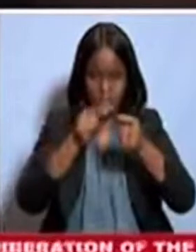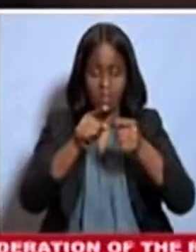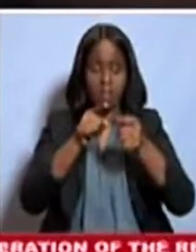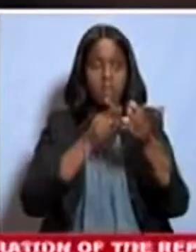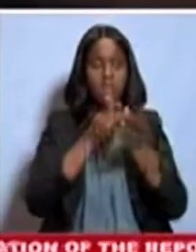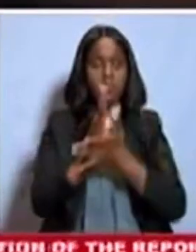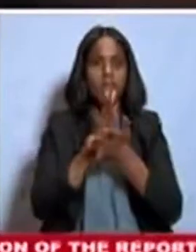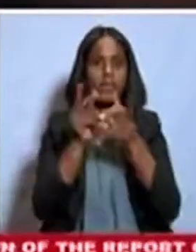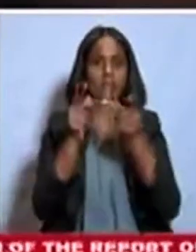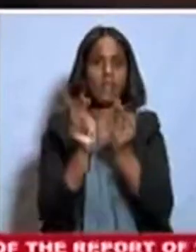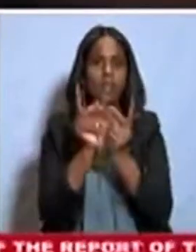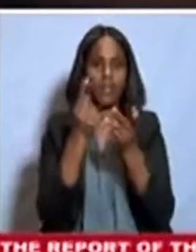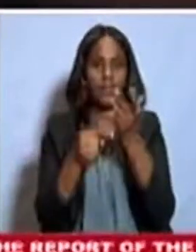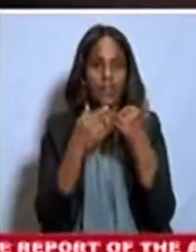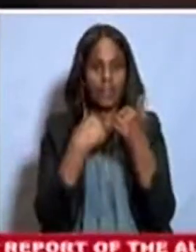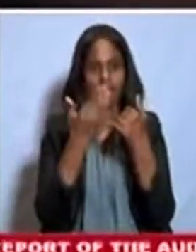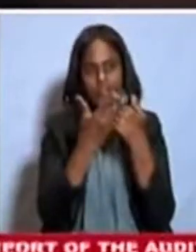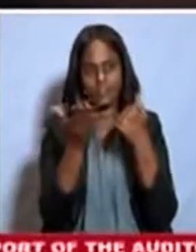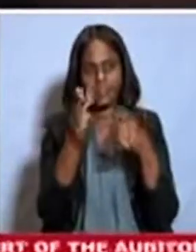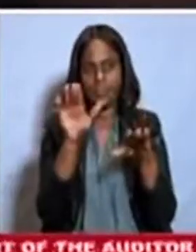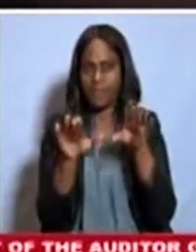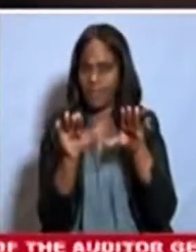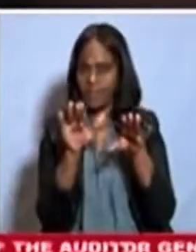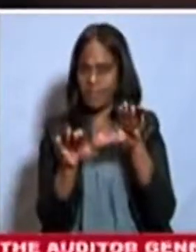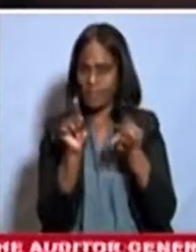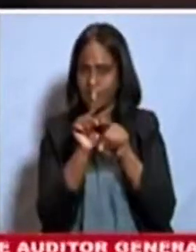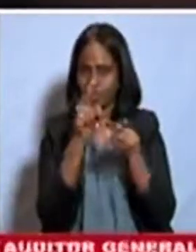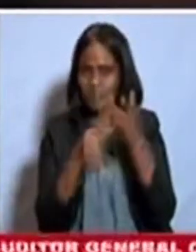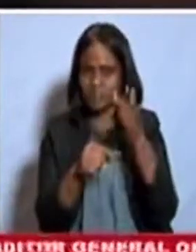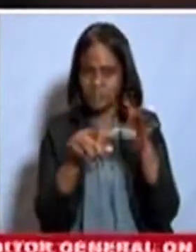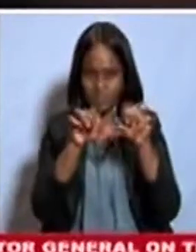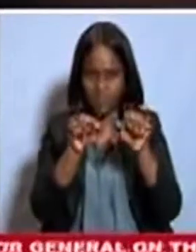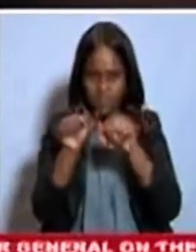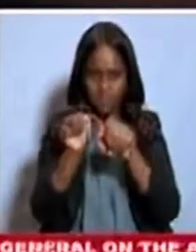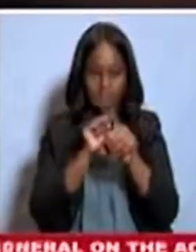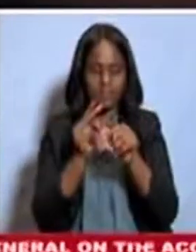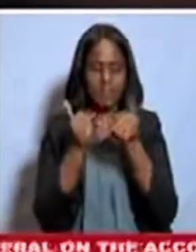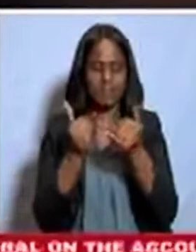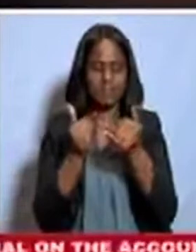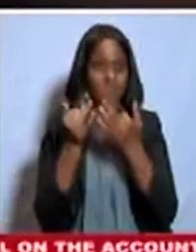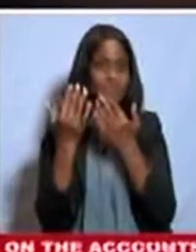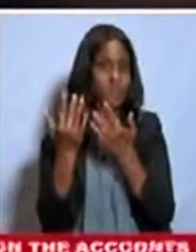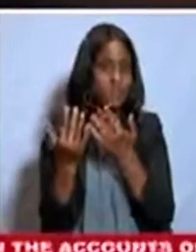correct position, that there was this balance, and which was confirmed. So we are yet to